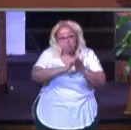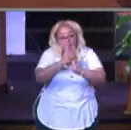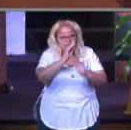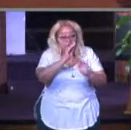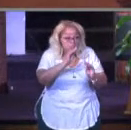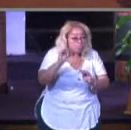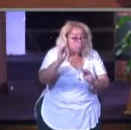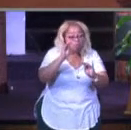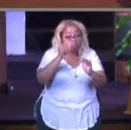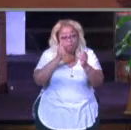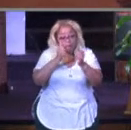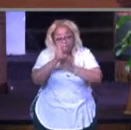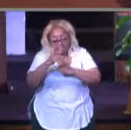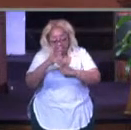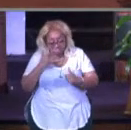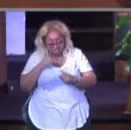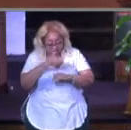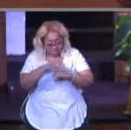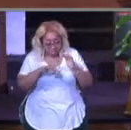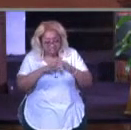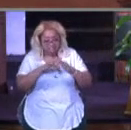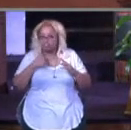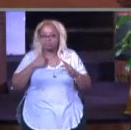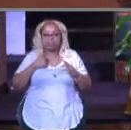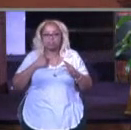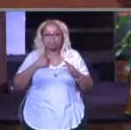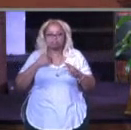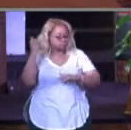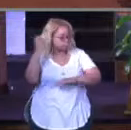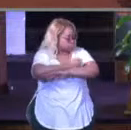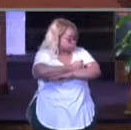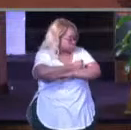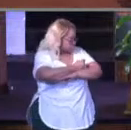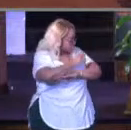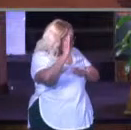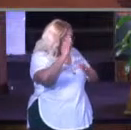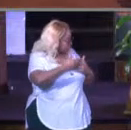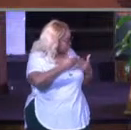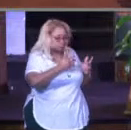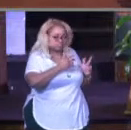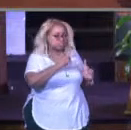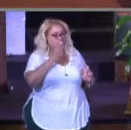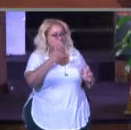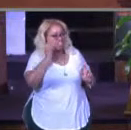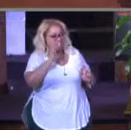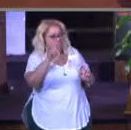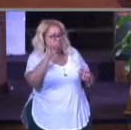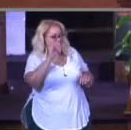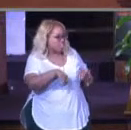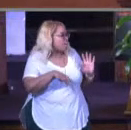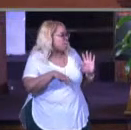to move them beyond their comfort zone, they start to shut down. It don't take all that.